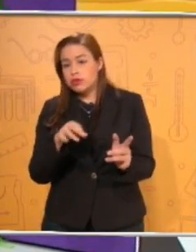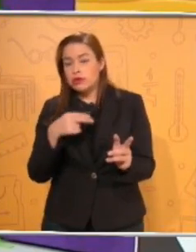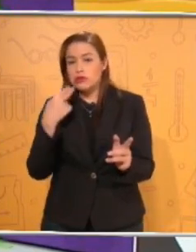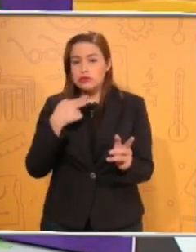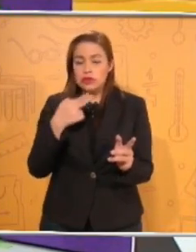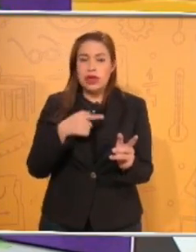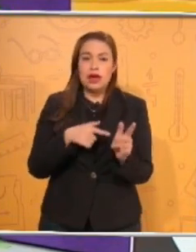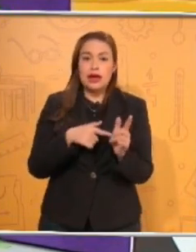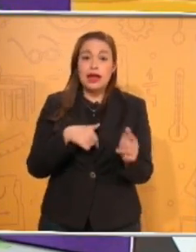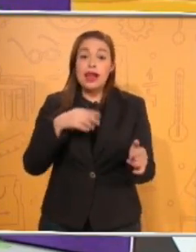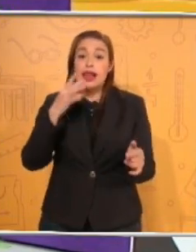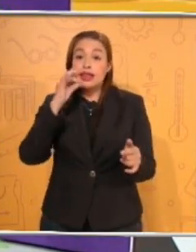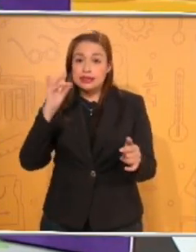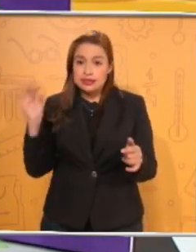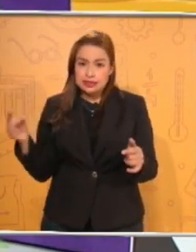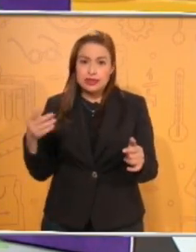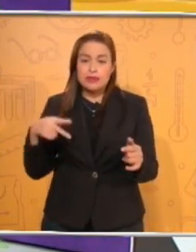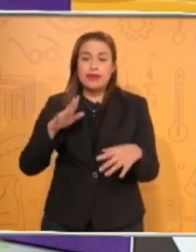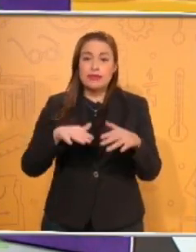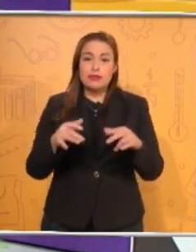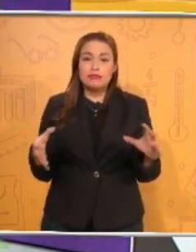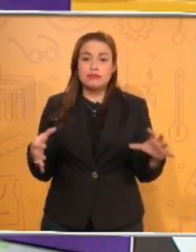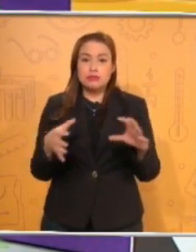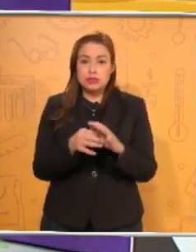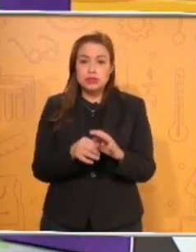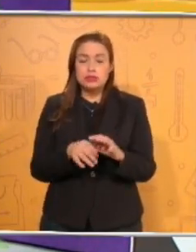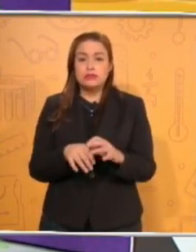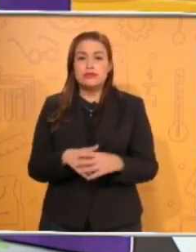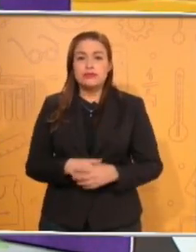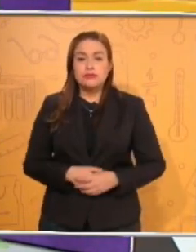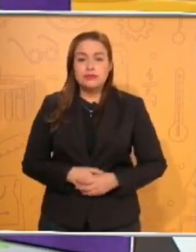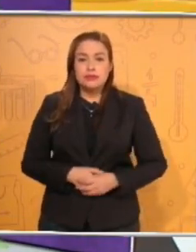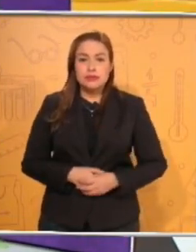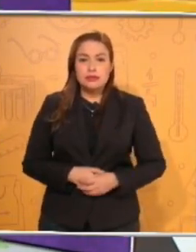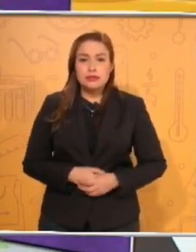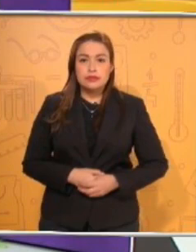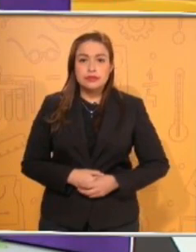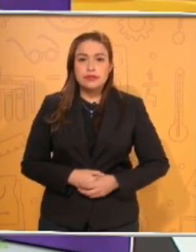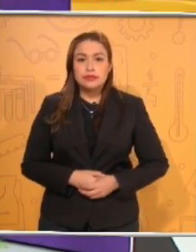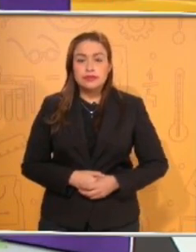We can express ourselves in past continuous using